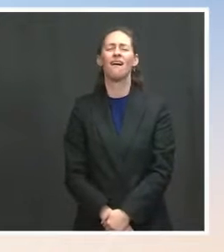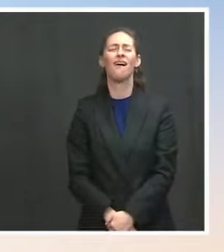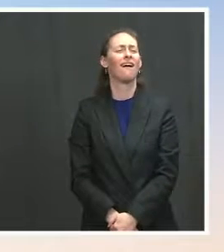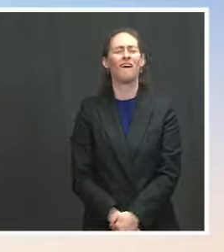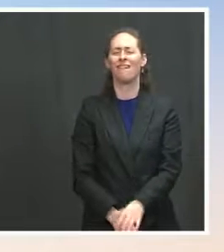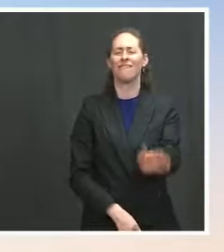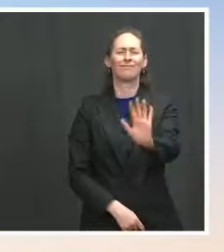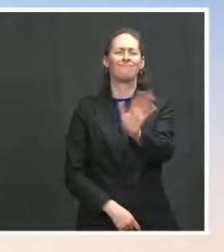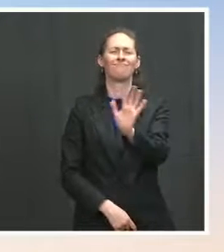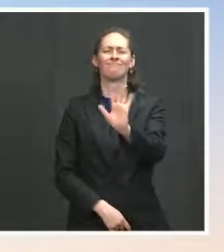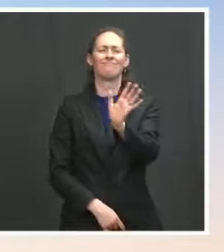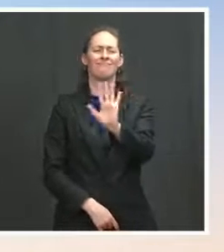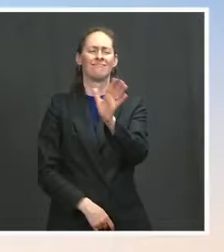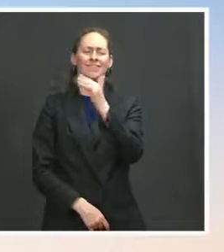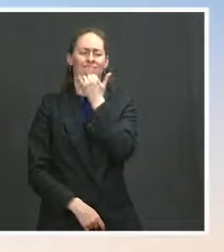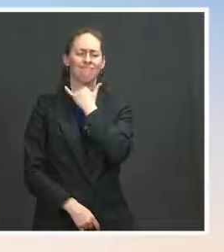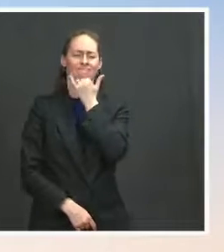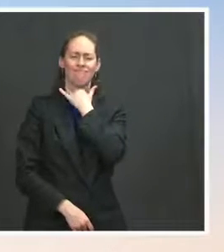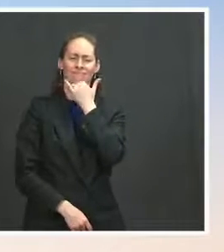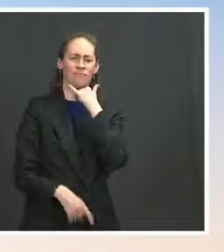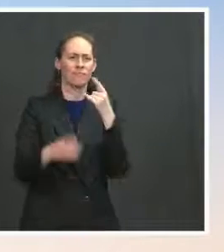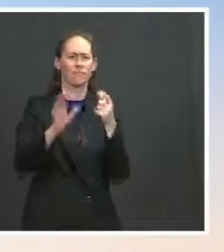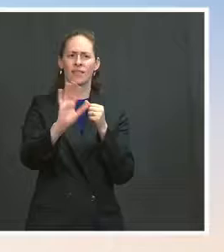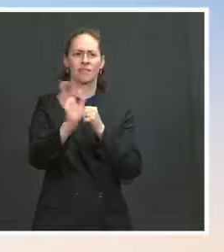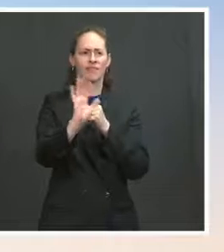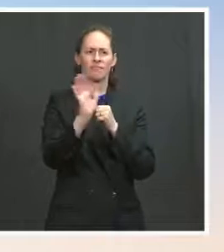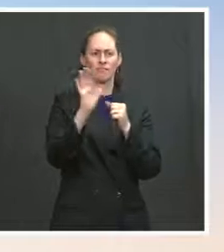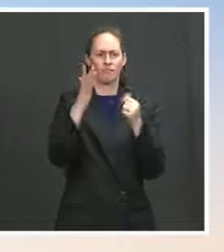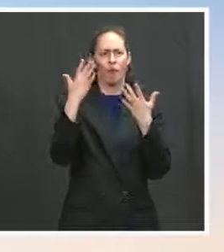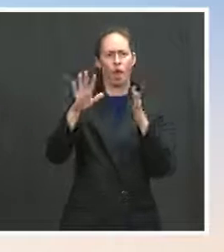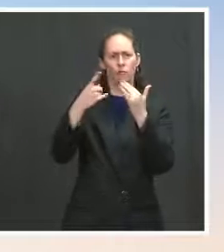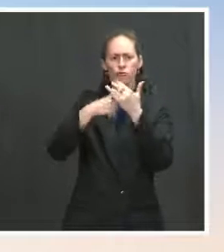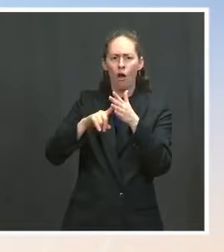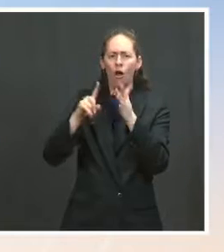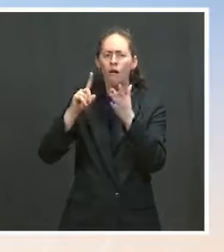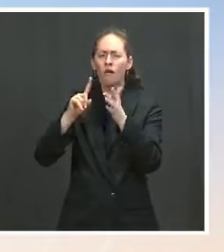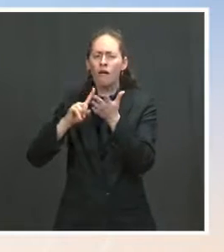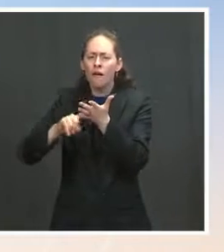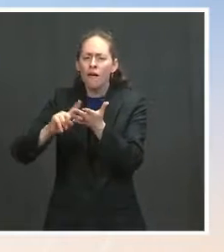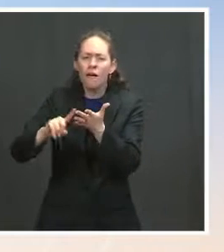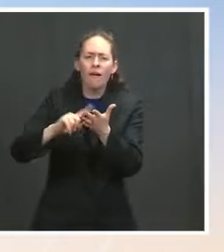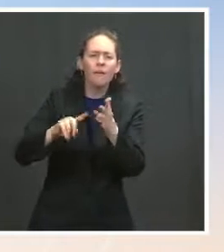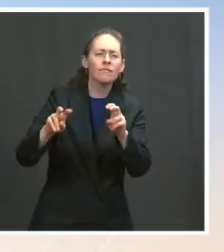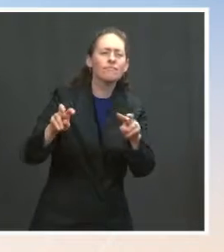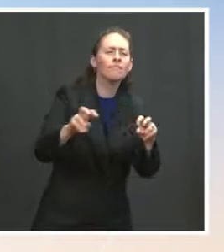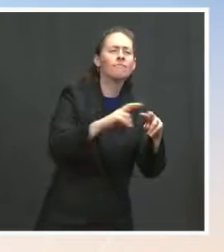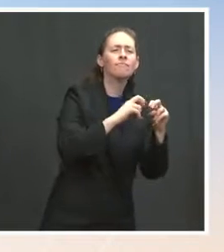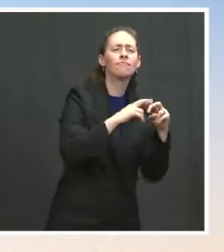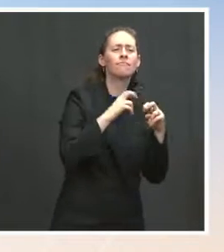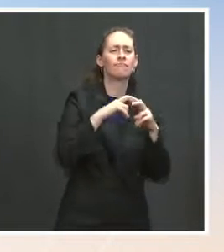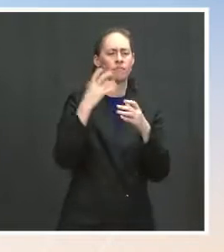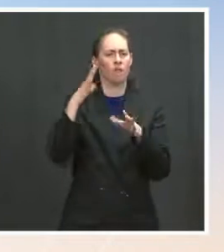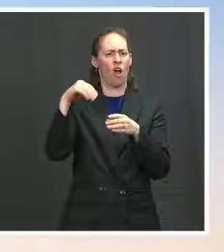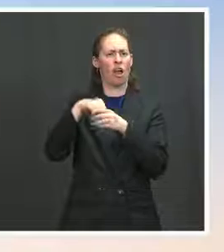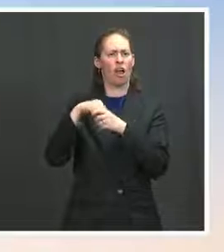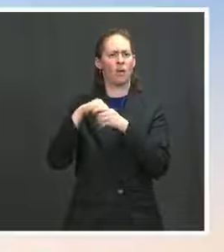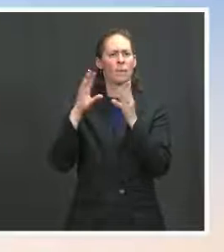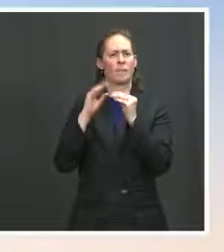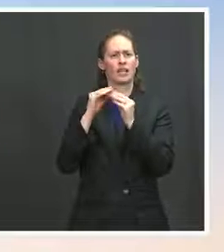look into, to do an internal assessment, which then was presented to him in an internal meeting back in March. Yes, but